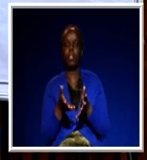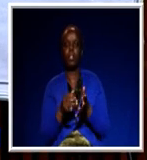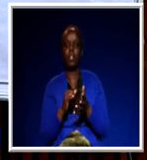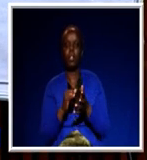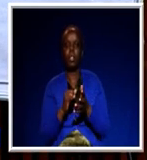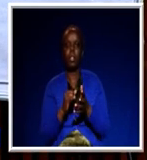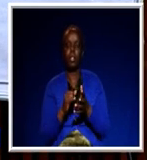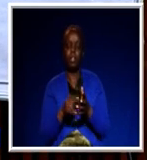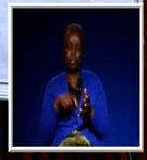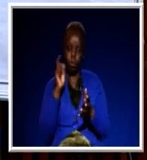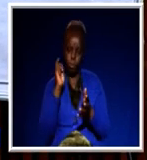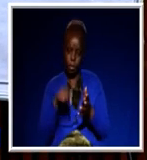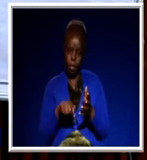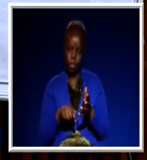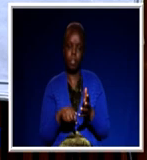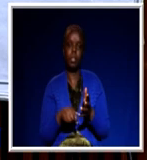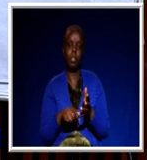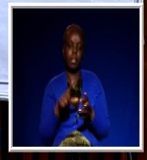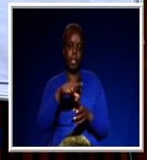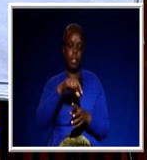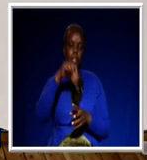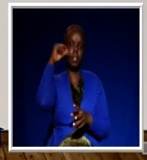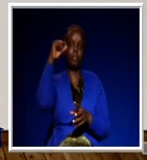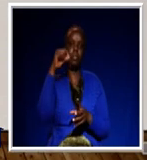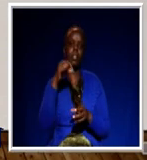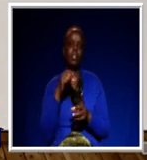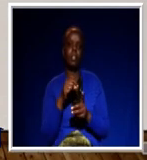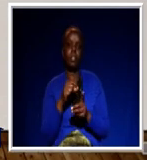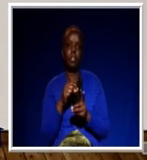is you should be able to identify